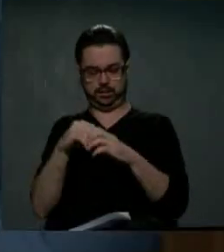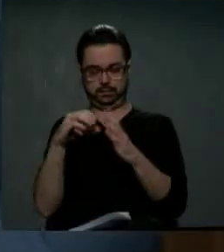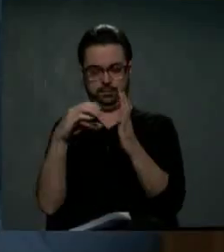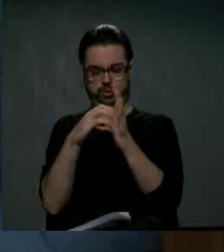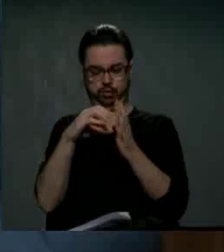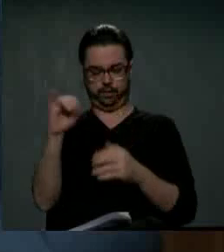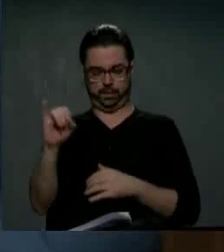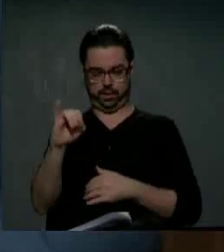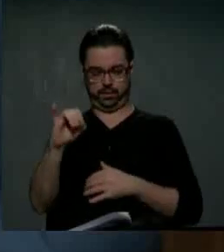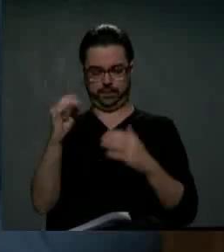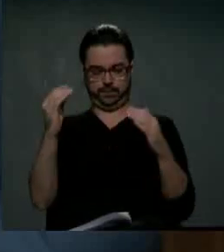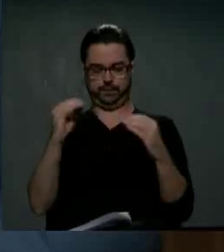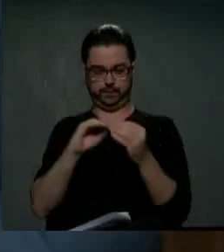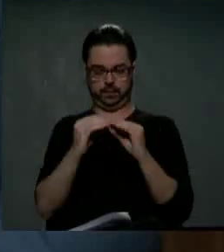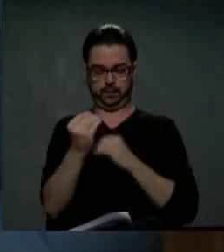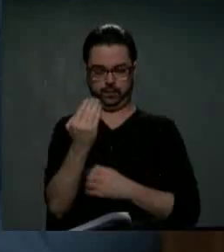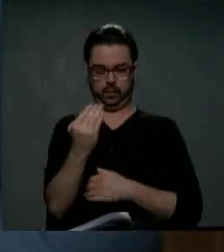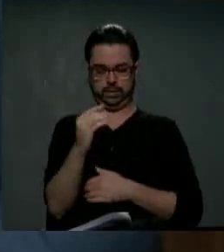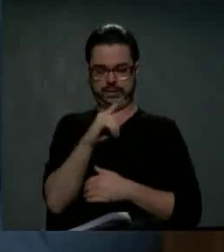number